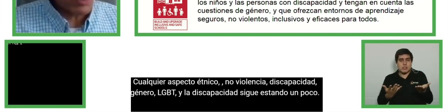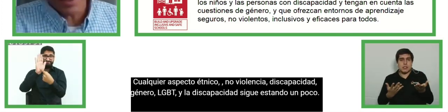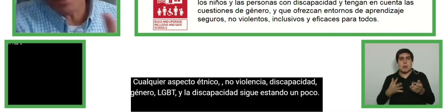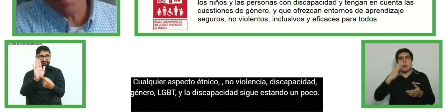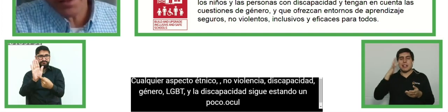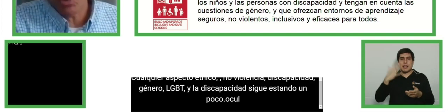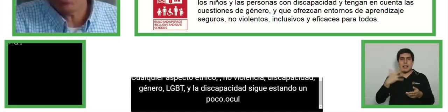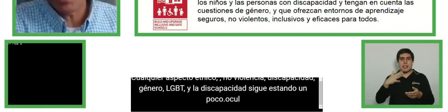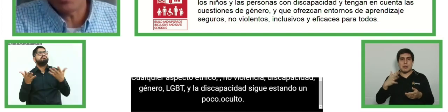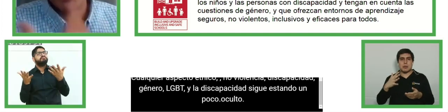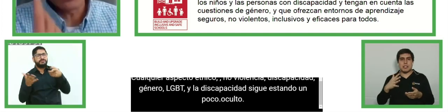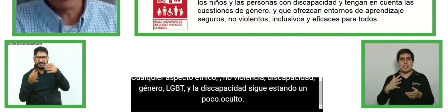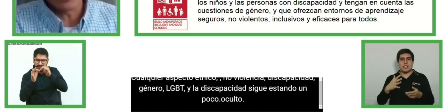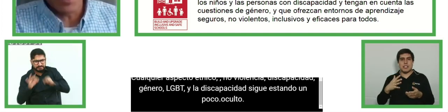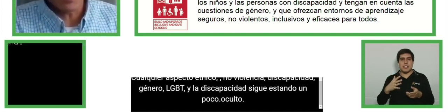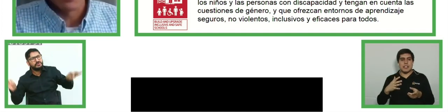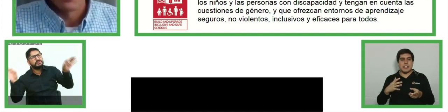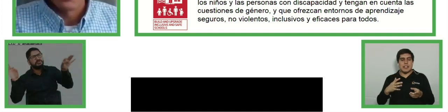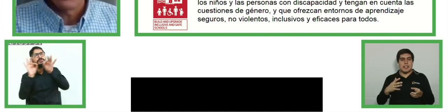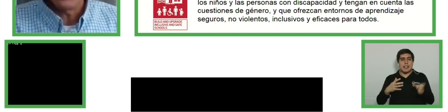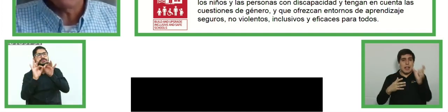include this